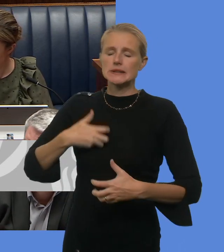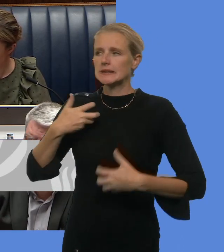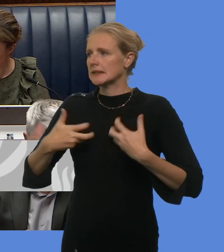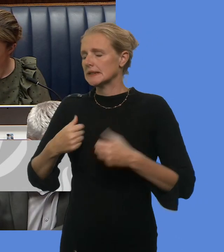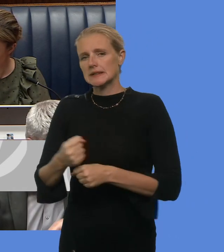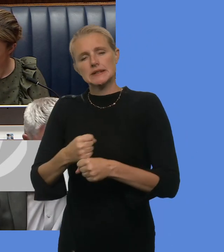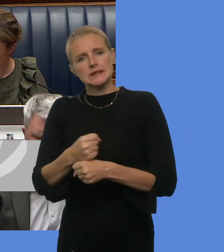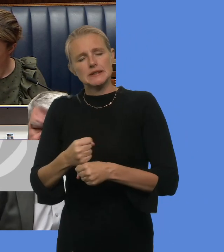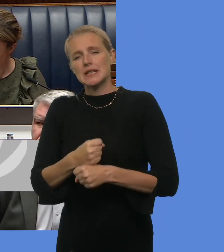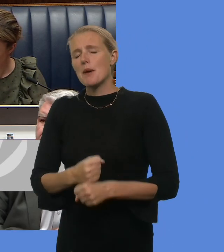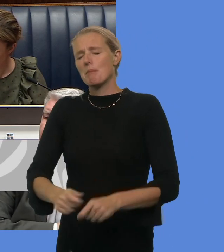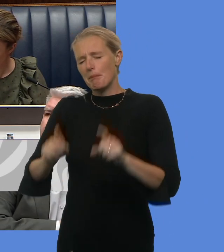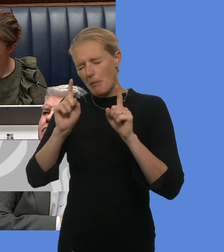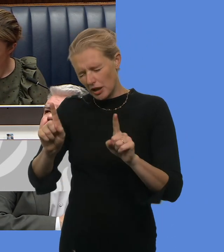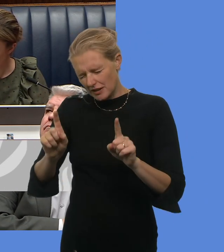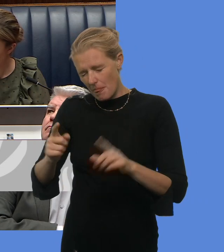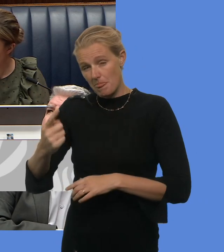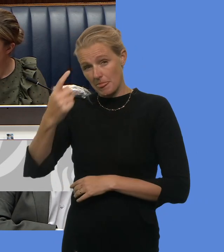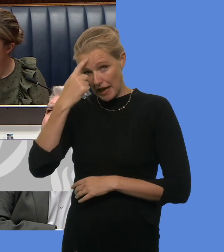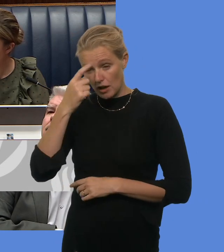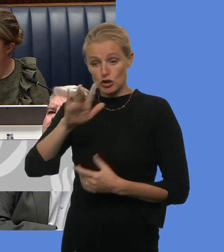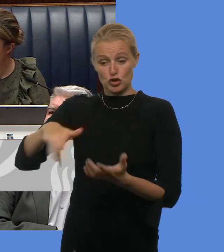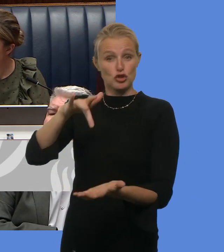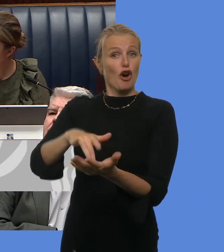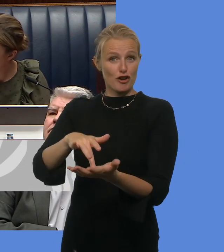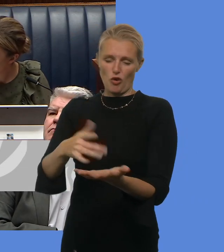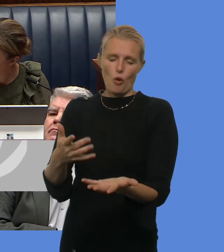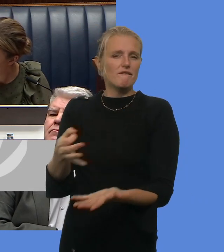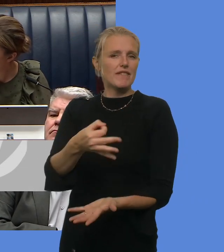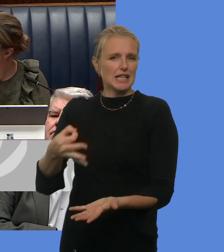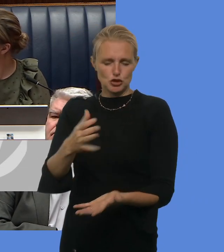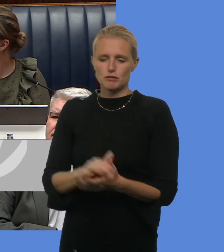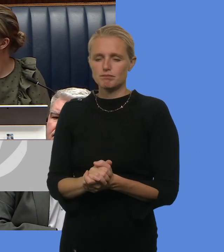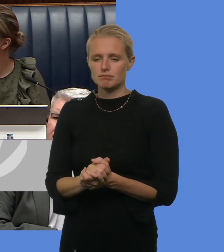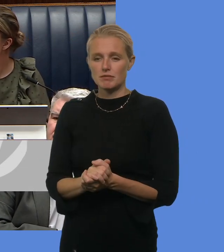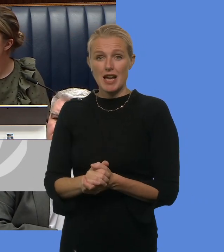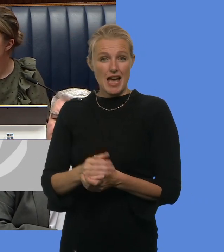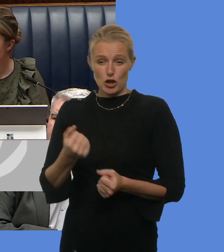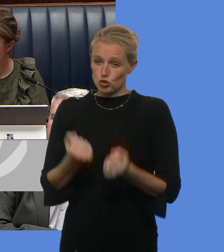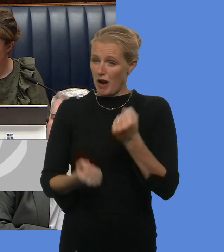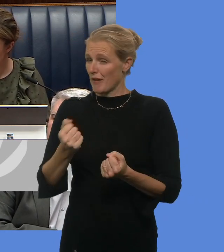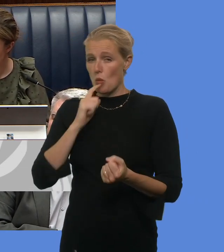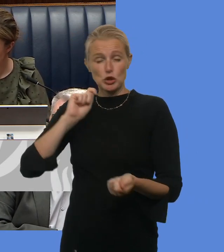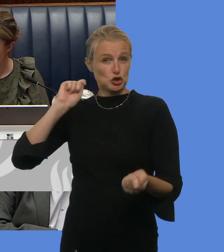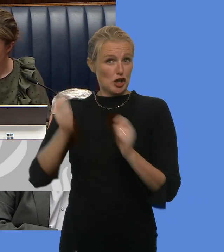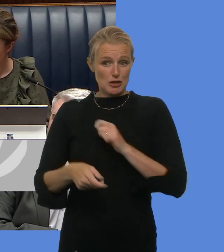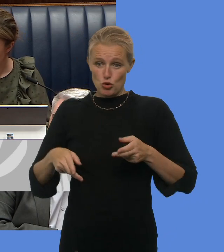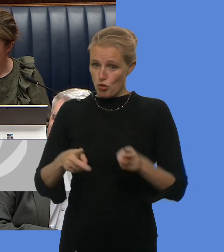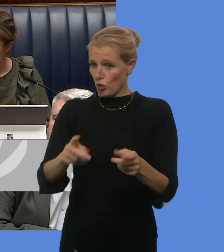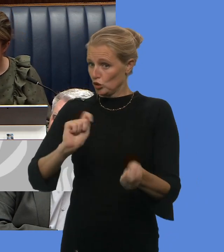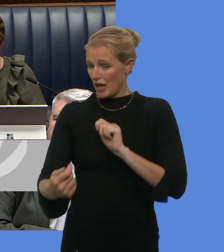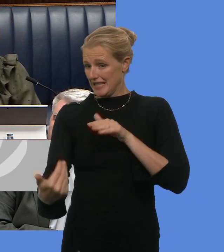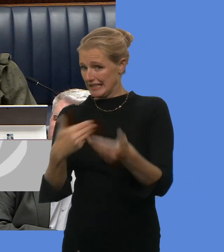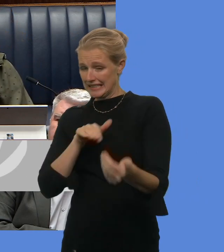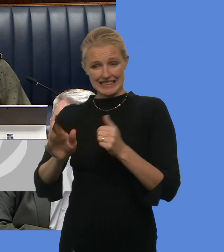going to change traffic going through a town or a village, it has implications for the roads and networks in around that. So